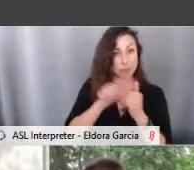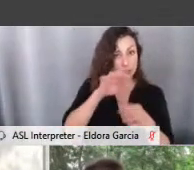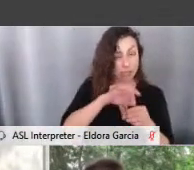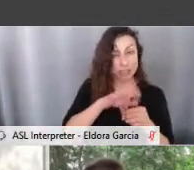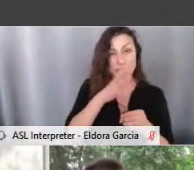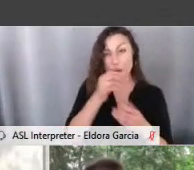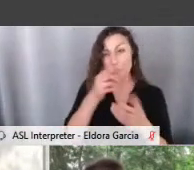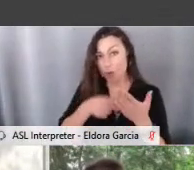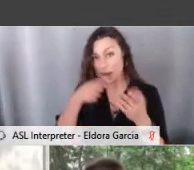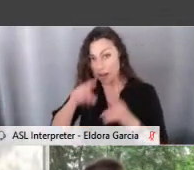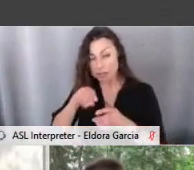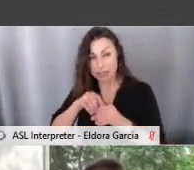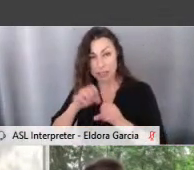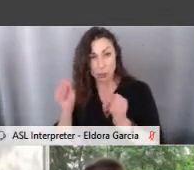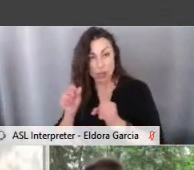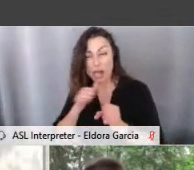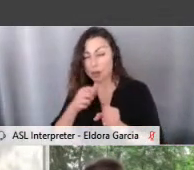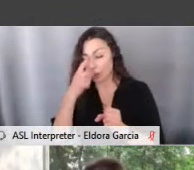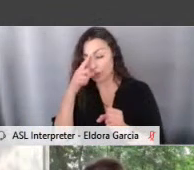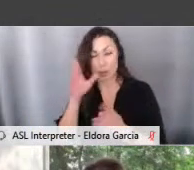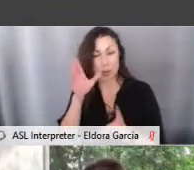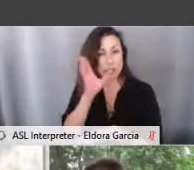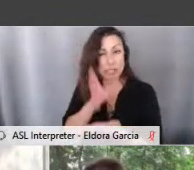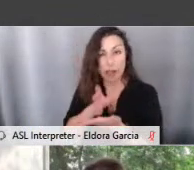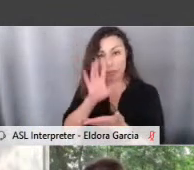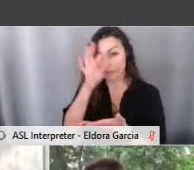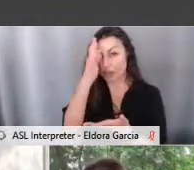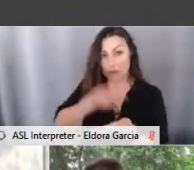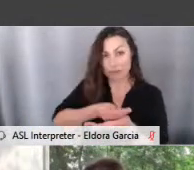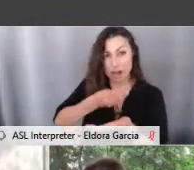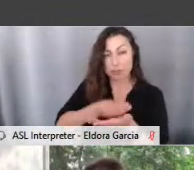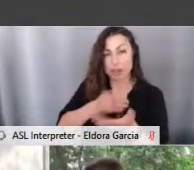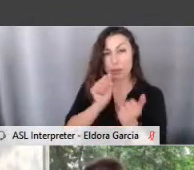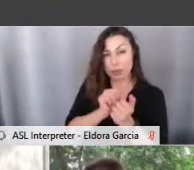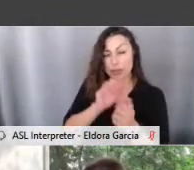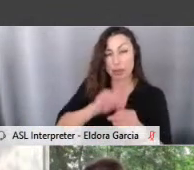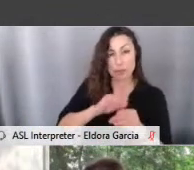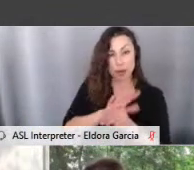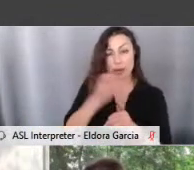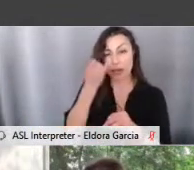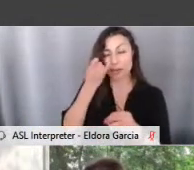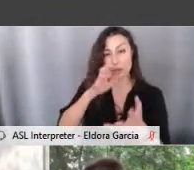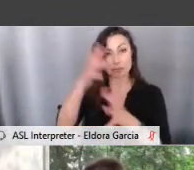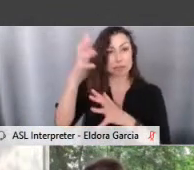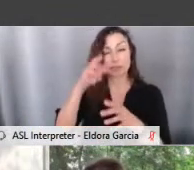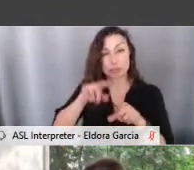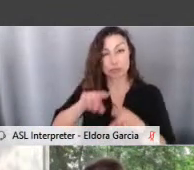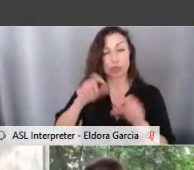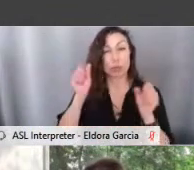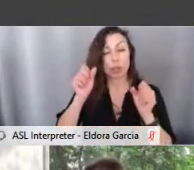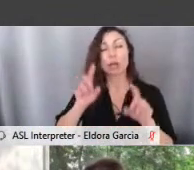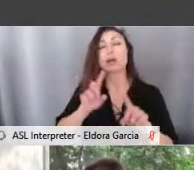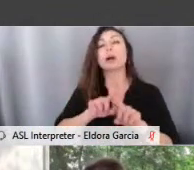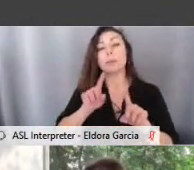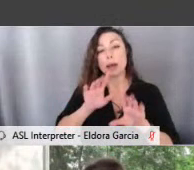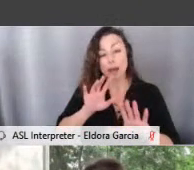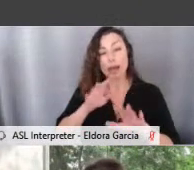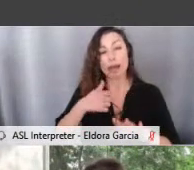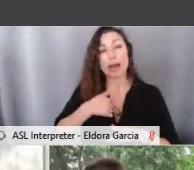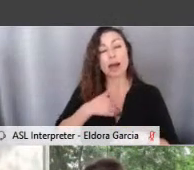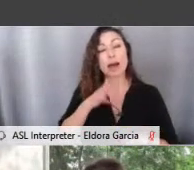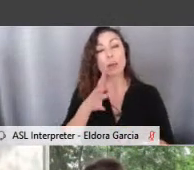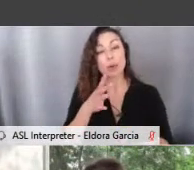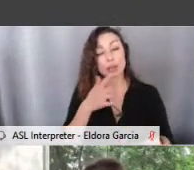I don't think they're going to stop federal funding if the pandemic flares up in the winter. But I